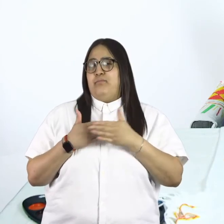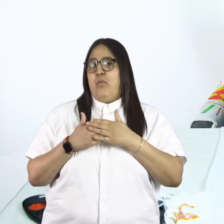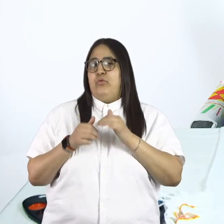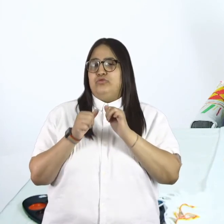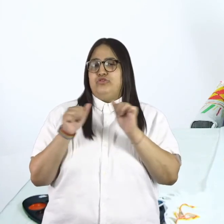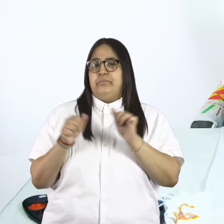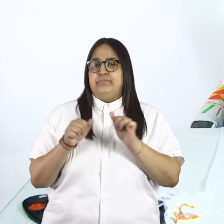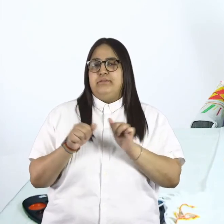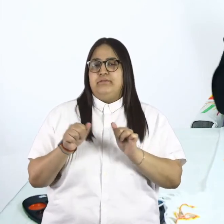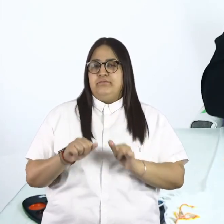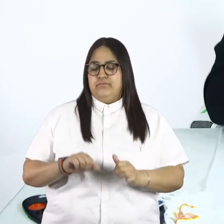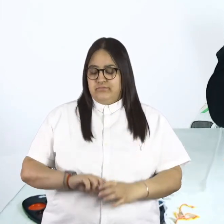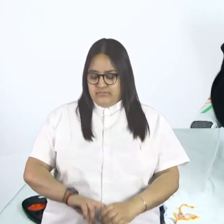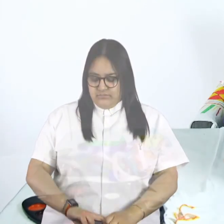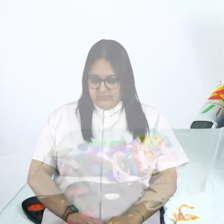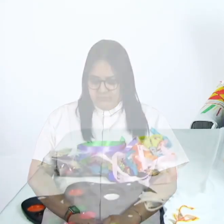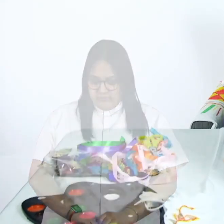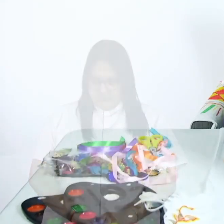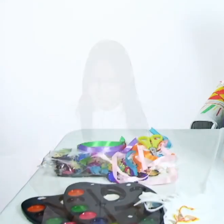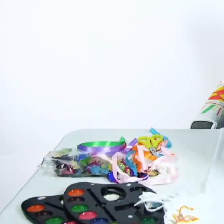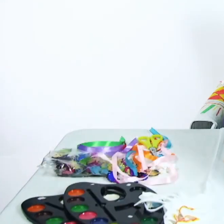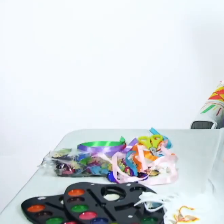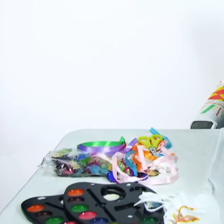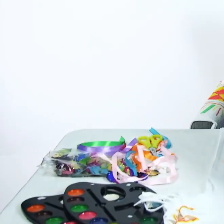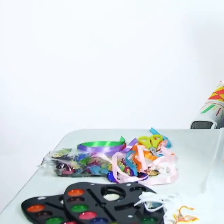blue, haven't got any red in there.